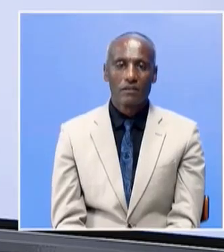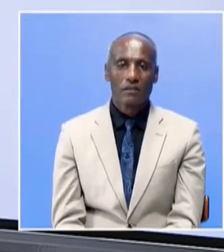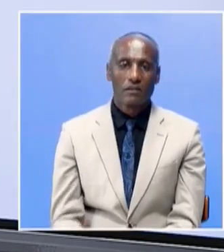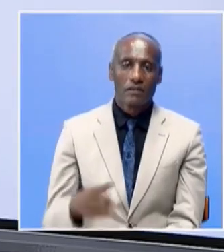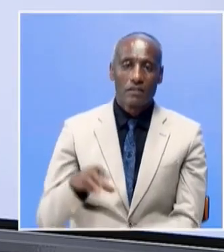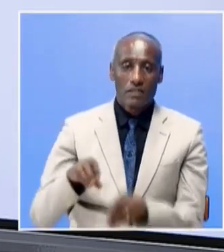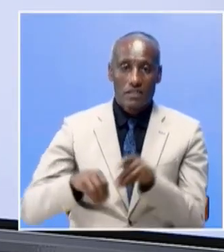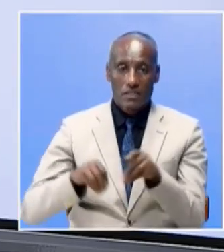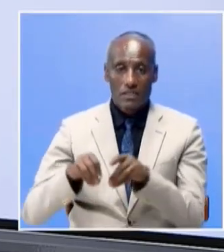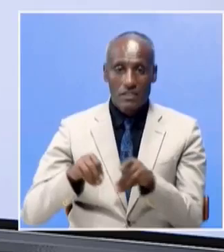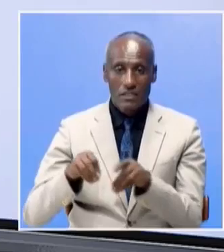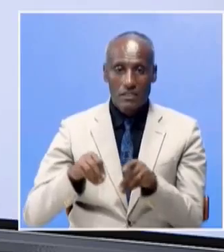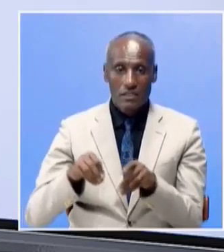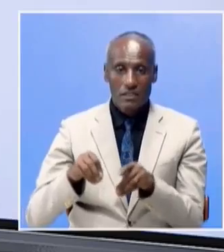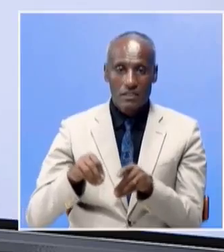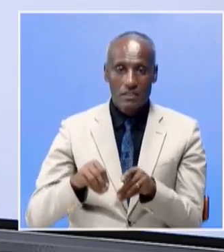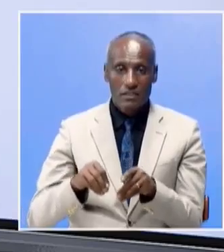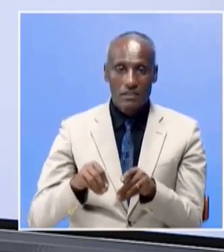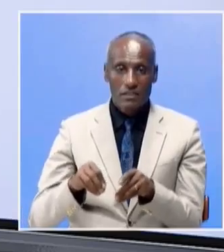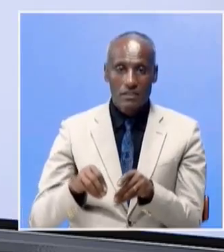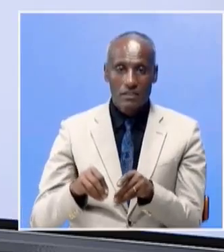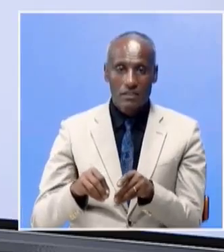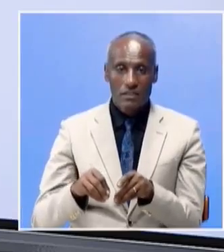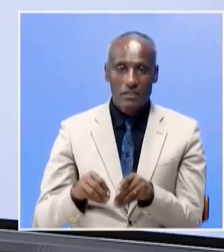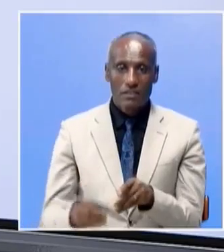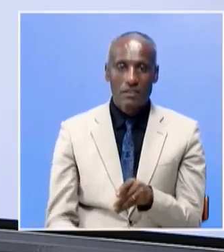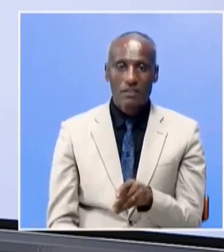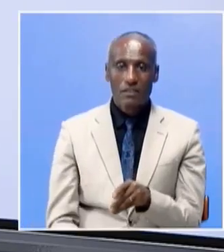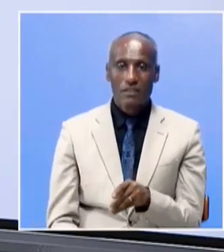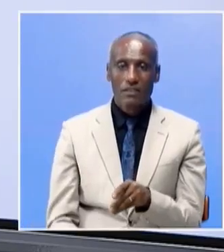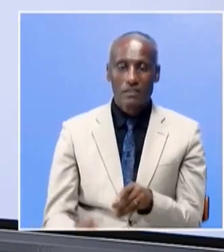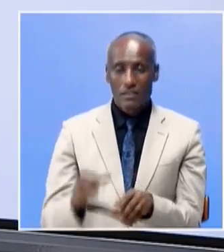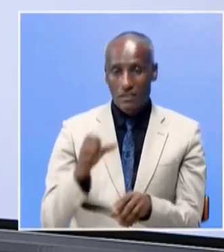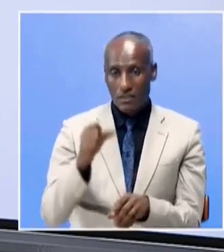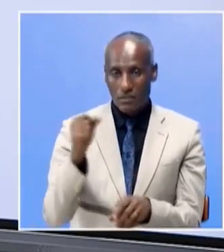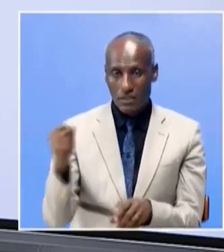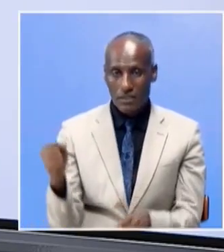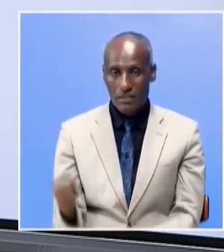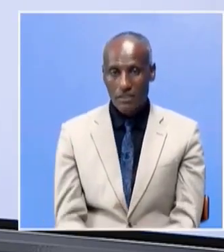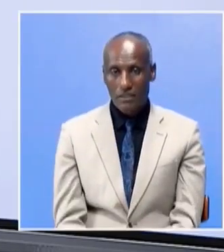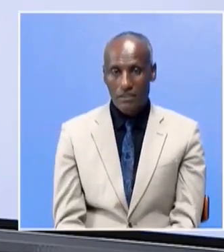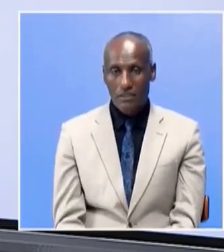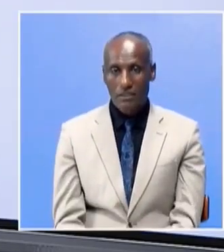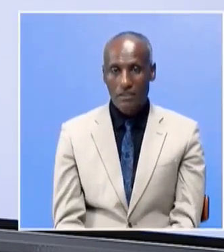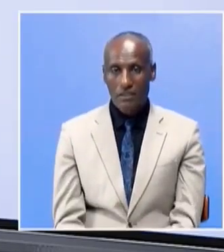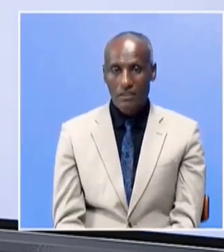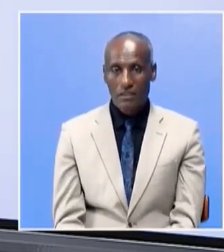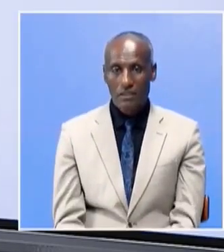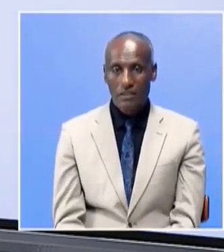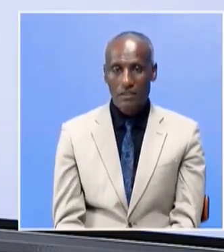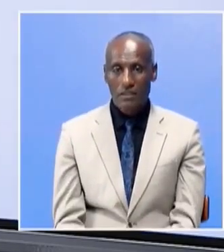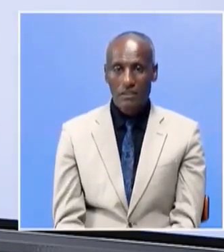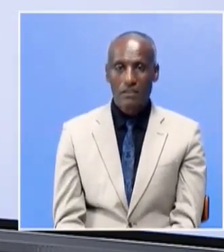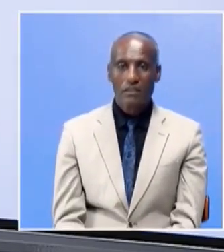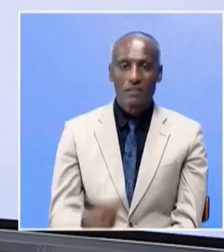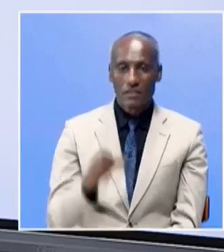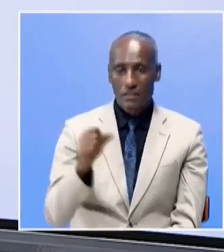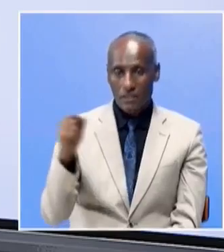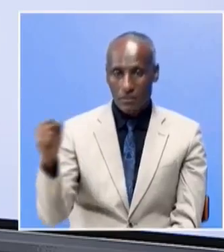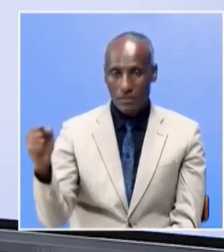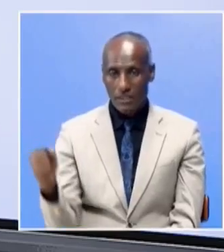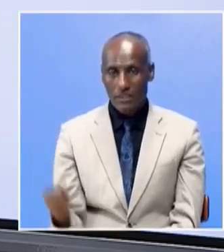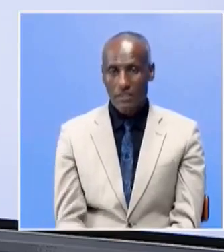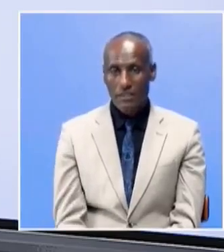one is did. Did is here, past indicator. This one is the subject. Put here. Did,